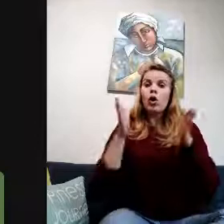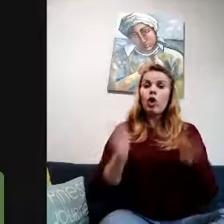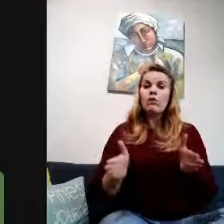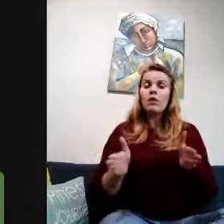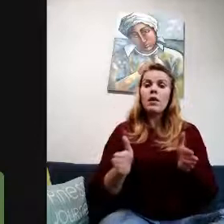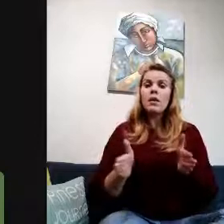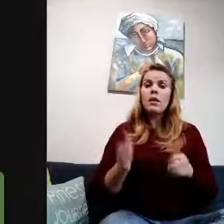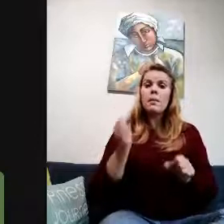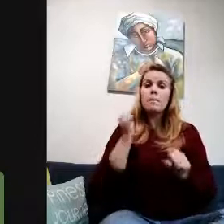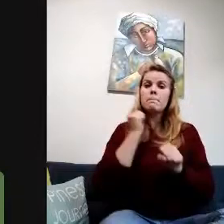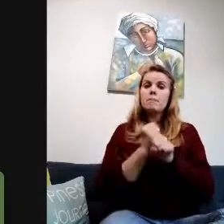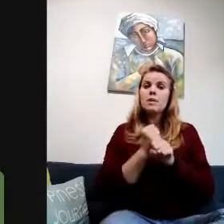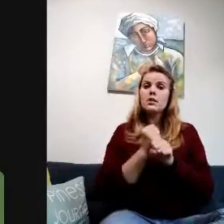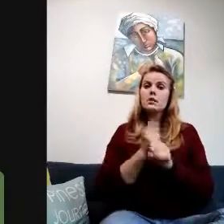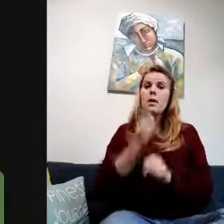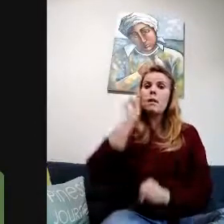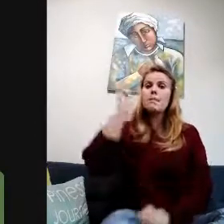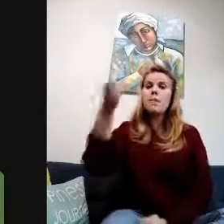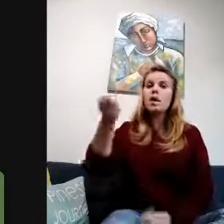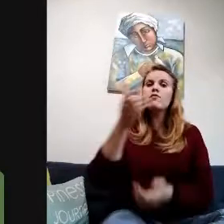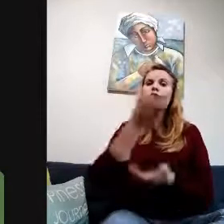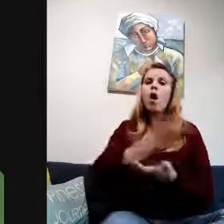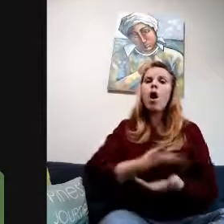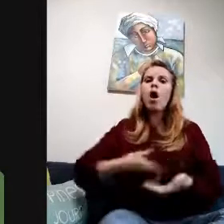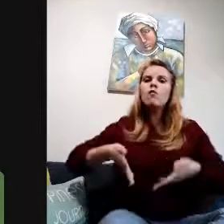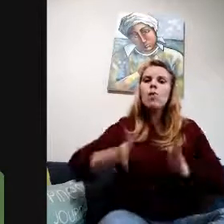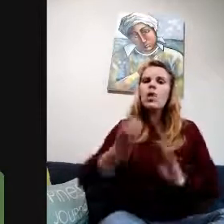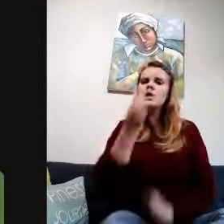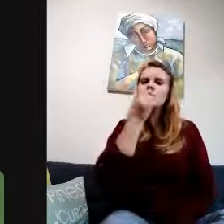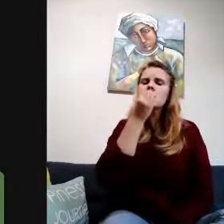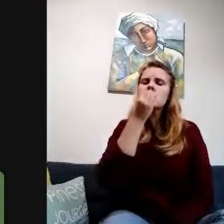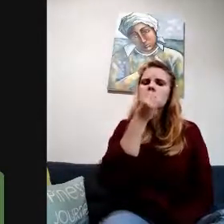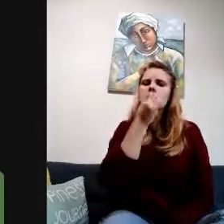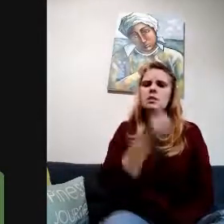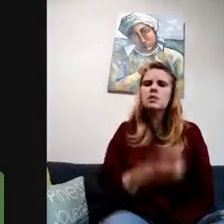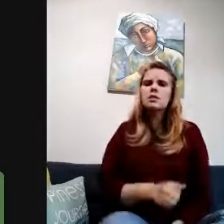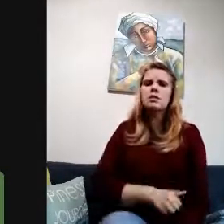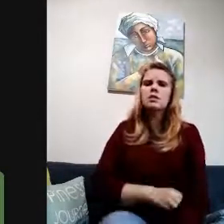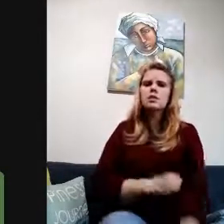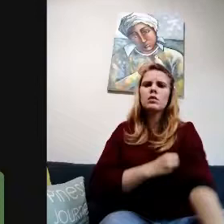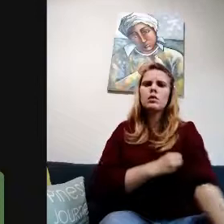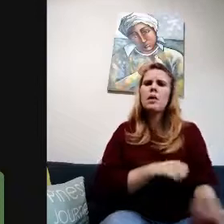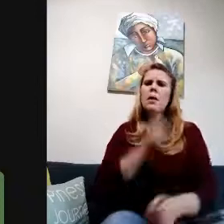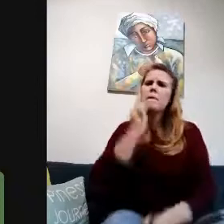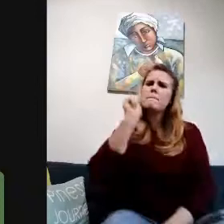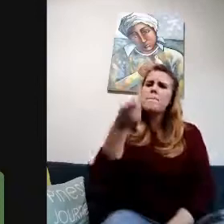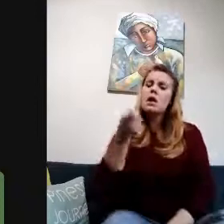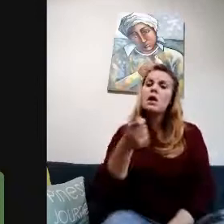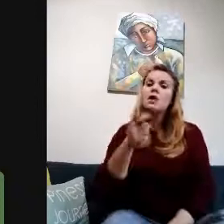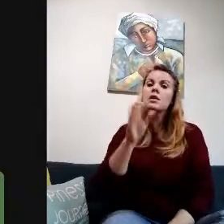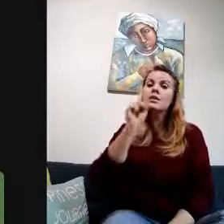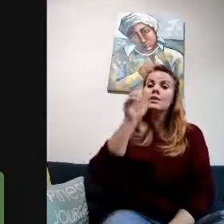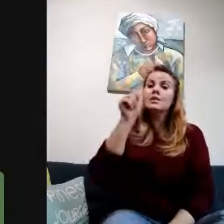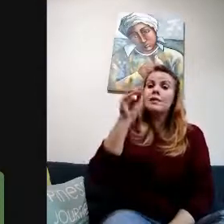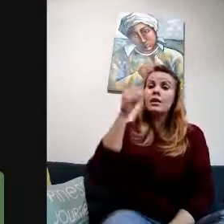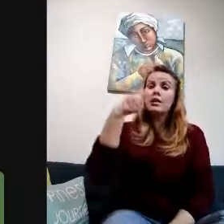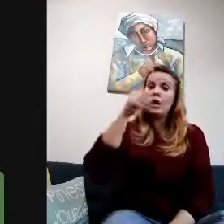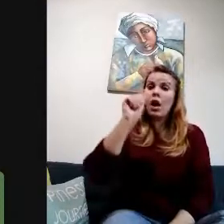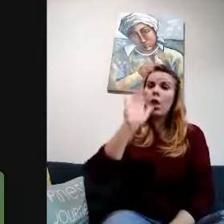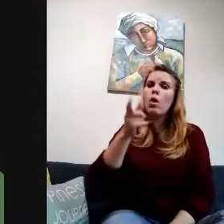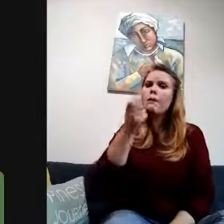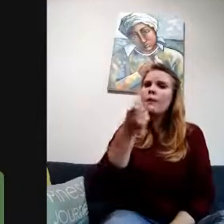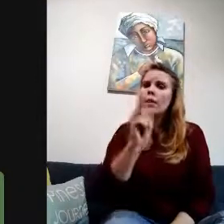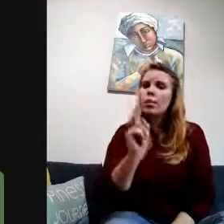of halfway, and I suppose what costs they can expect SADGA to cover? Okay, there will